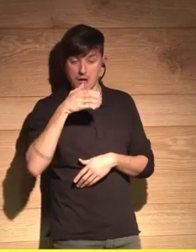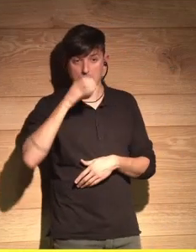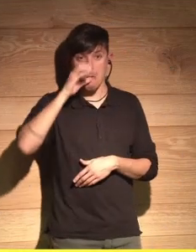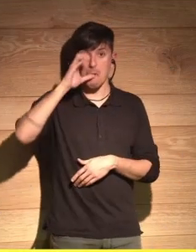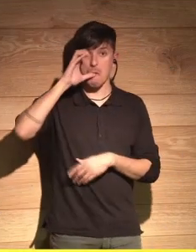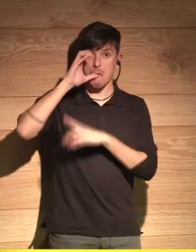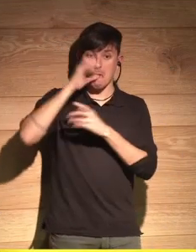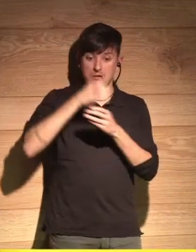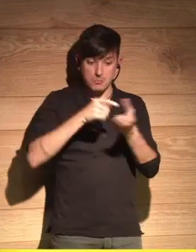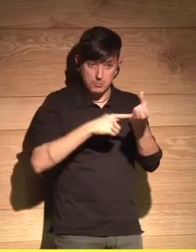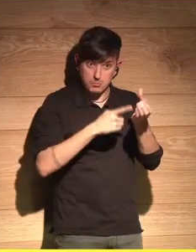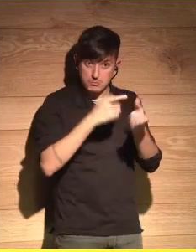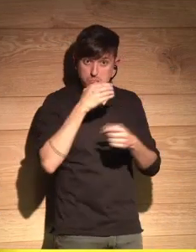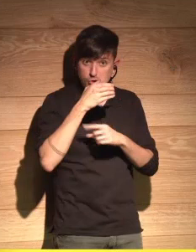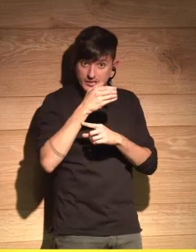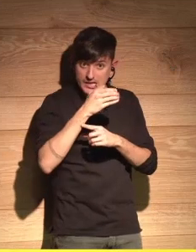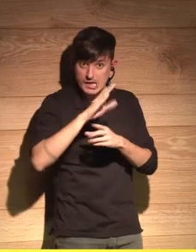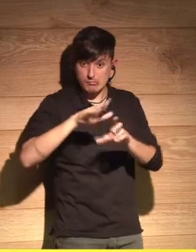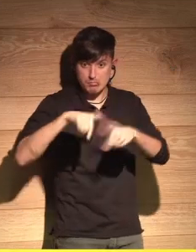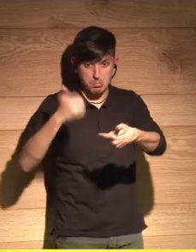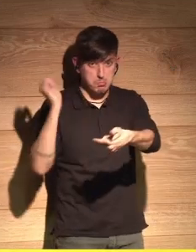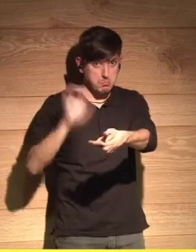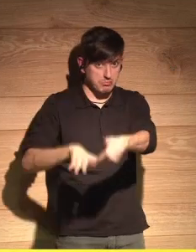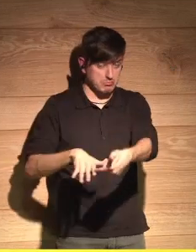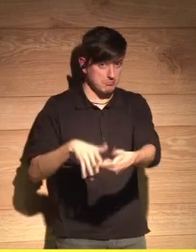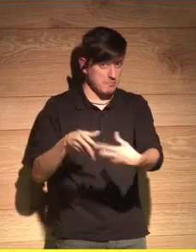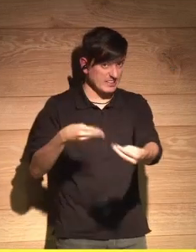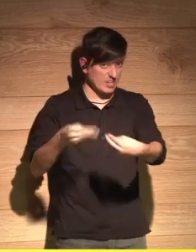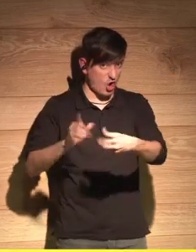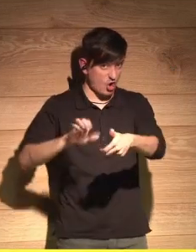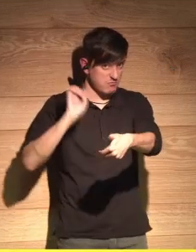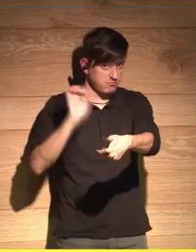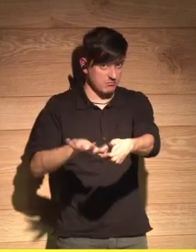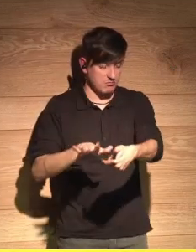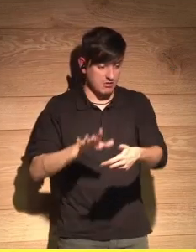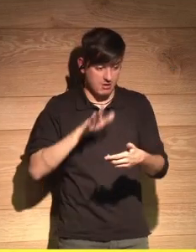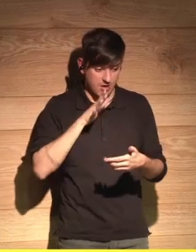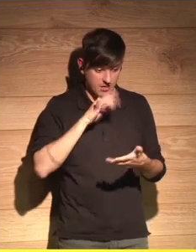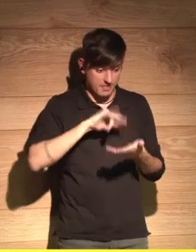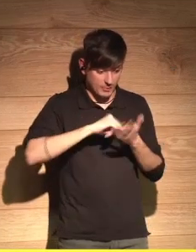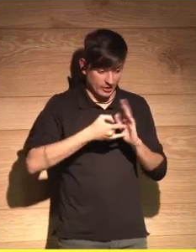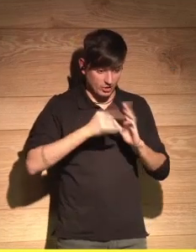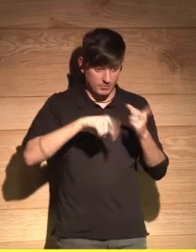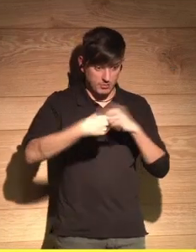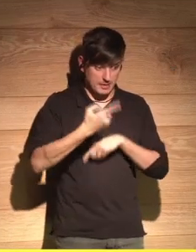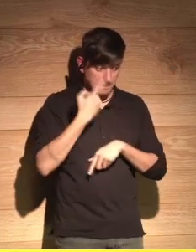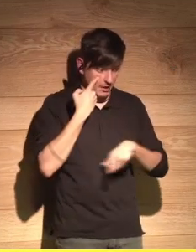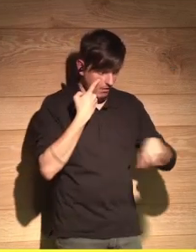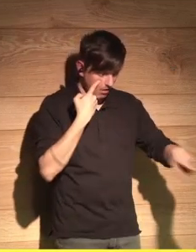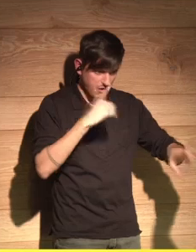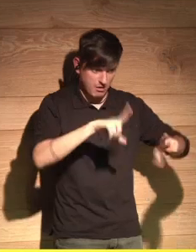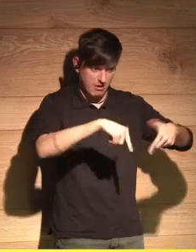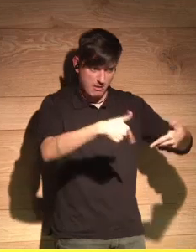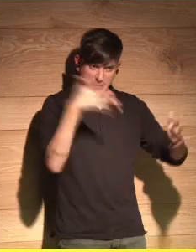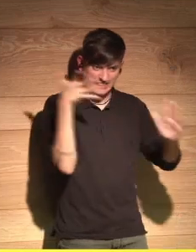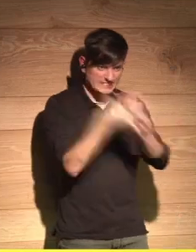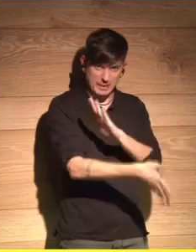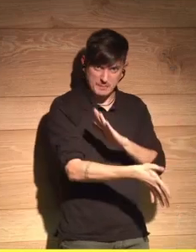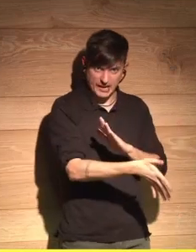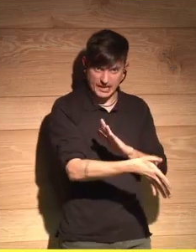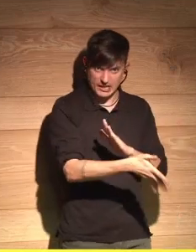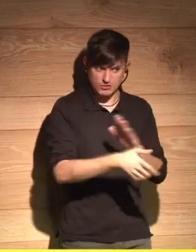project, I know they go to a landfill next to home. They will stay there forever. So stop drinking water in plastic bottles. So the data can actually change